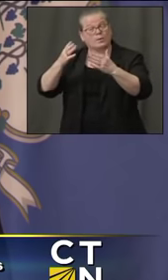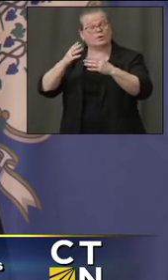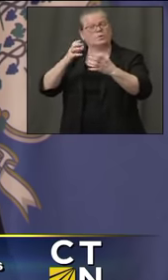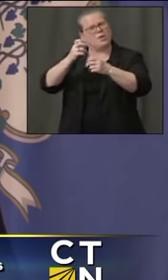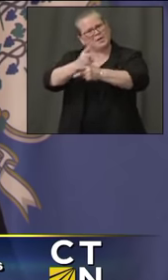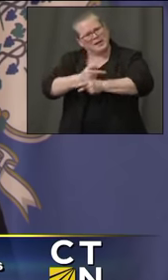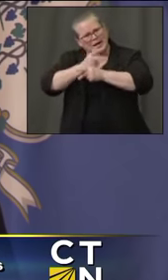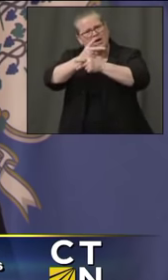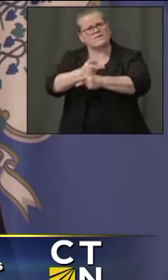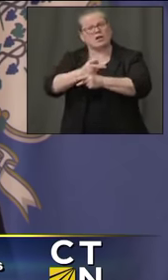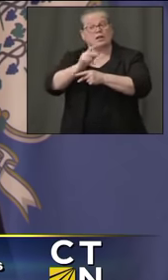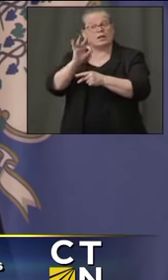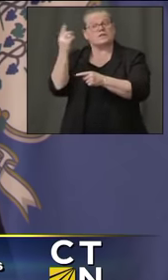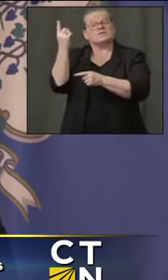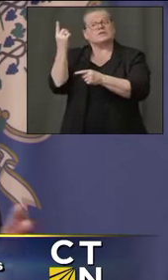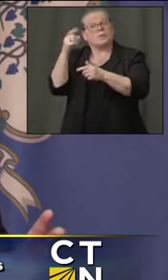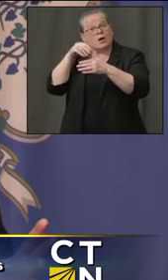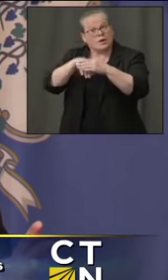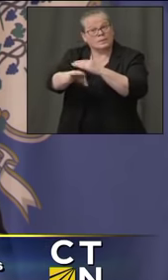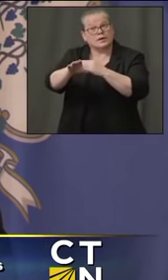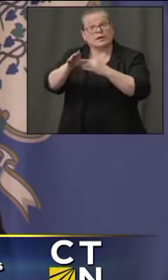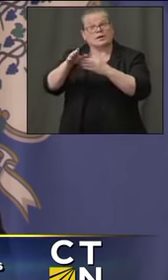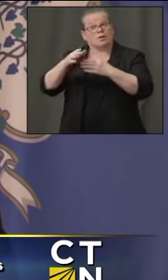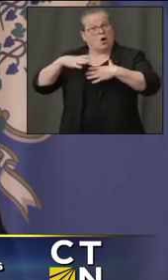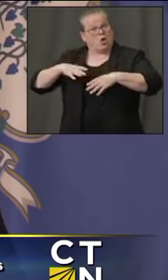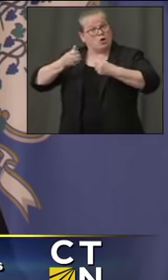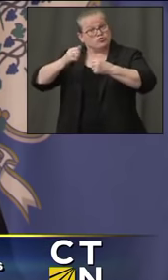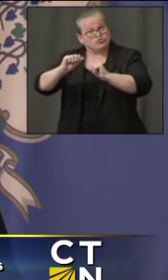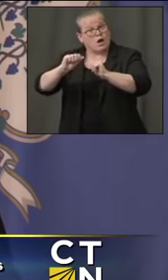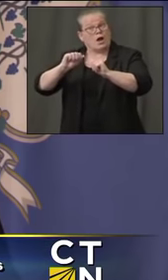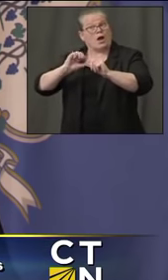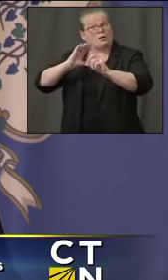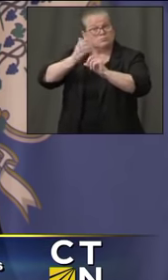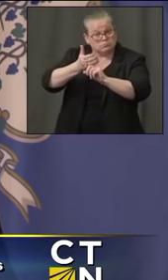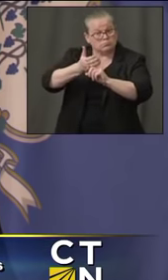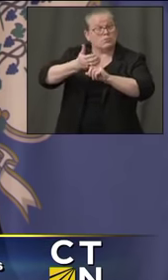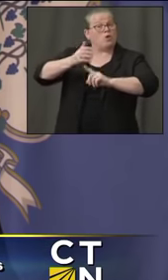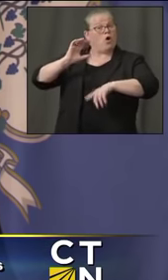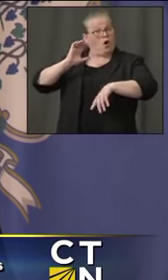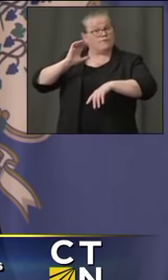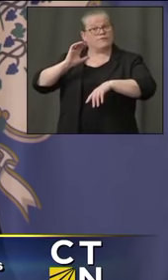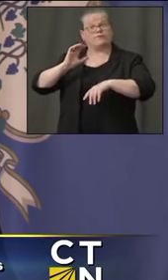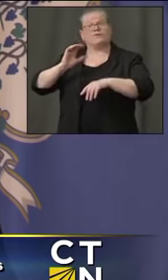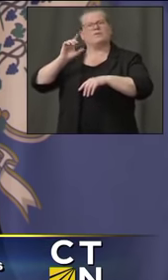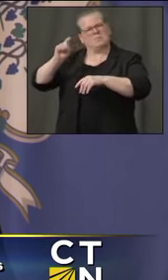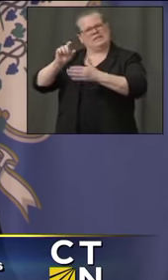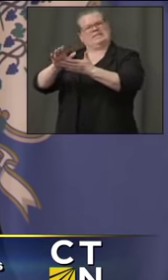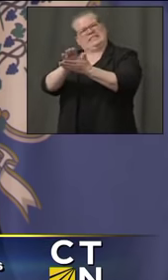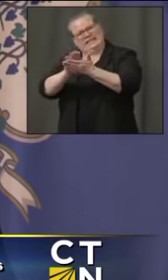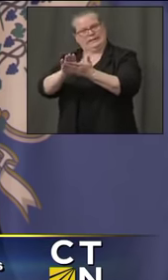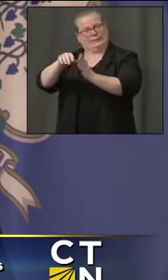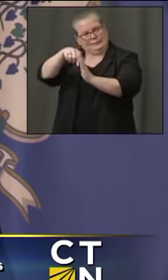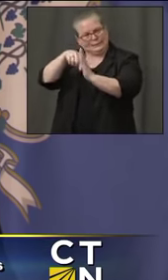in some protocols that make it more possible for you to do this, but to do it very safely.